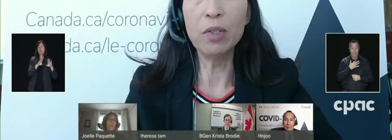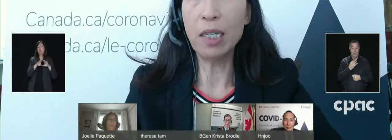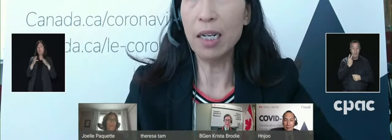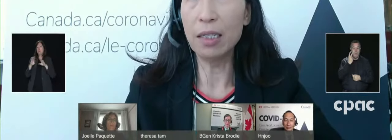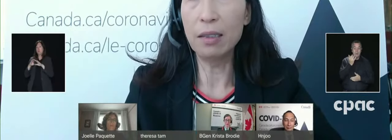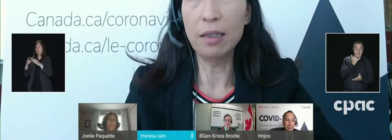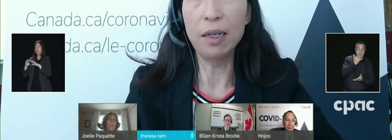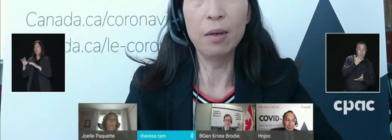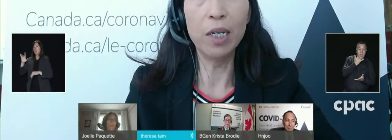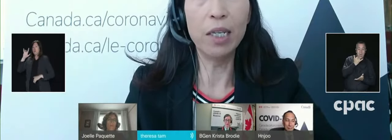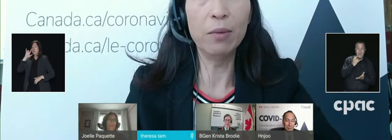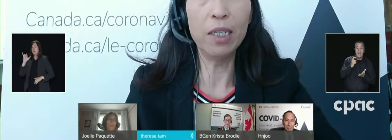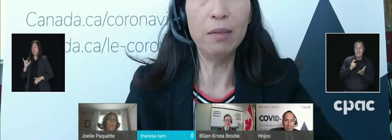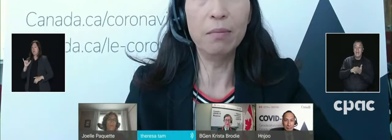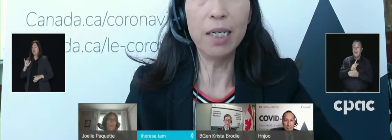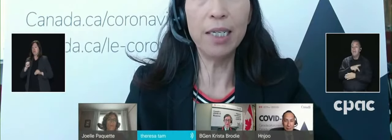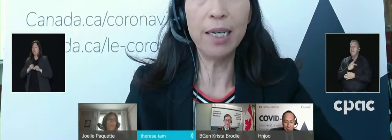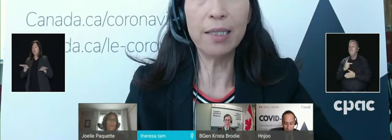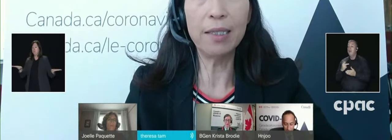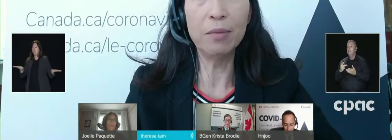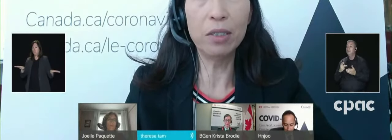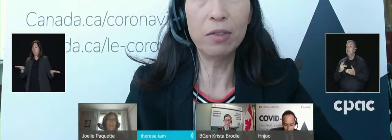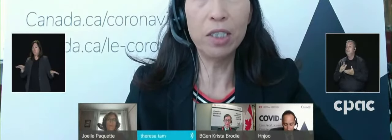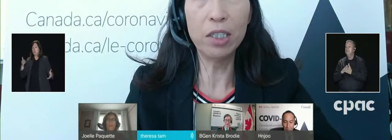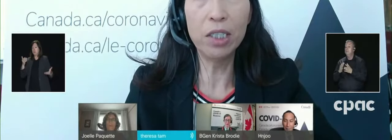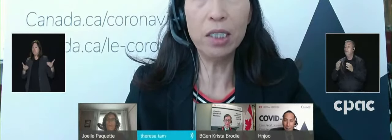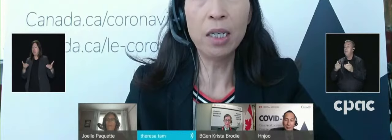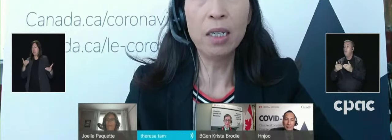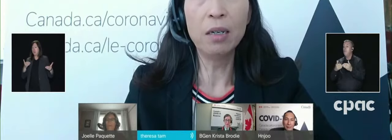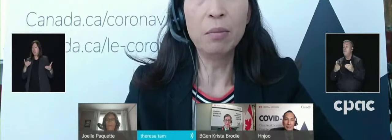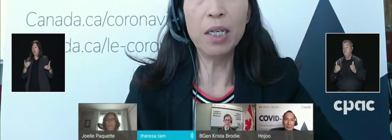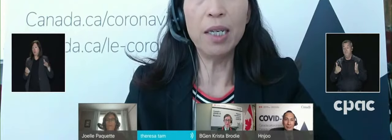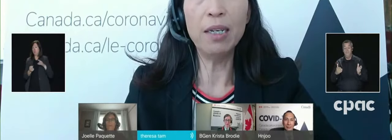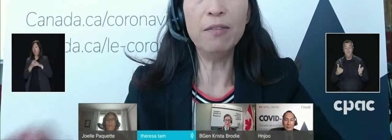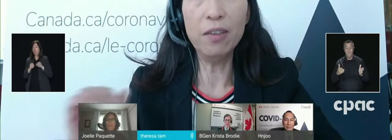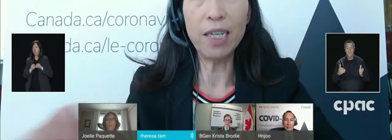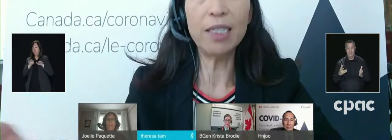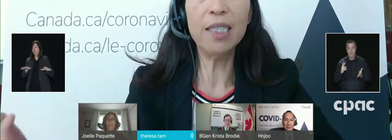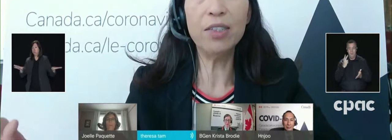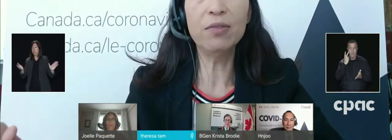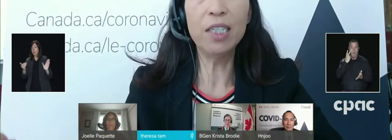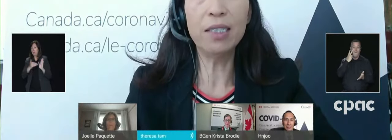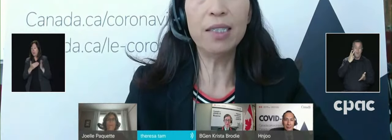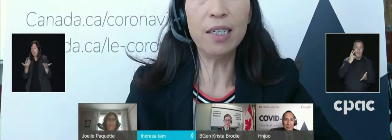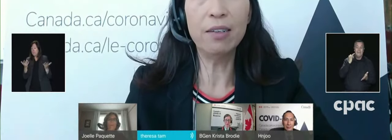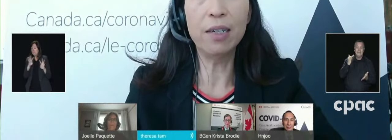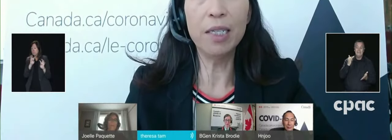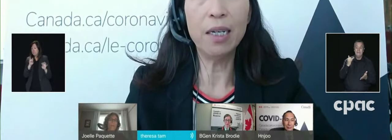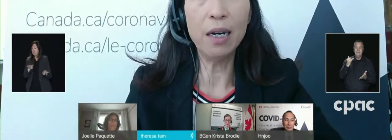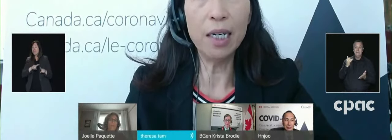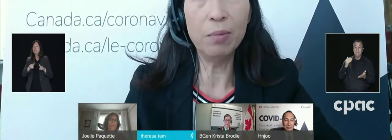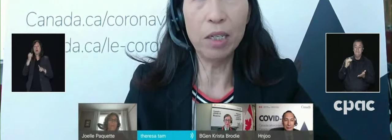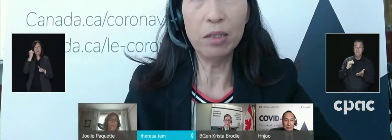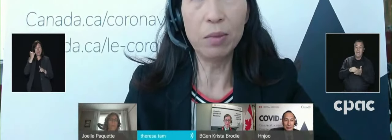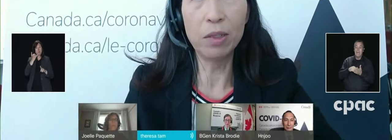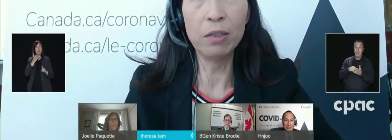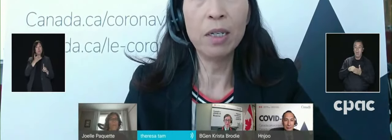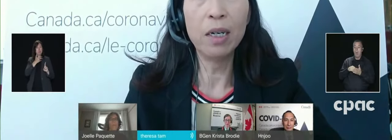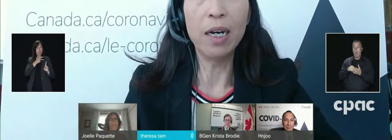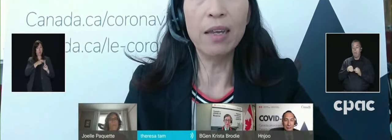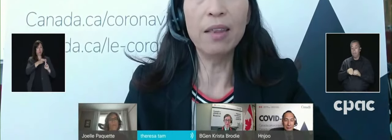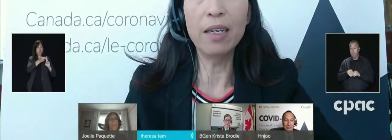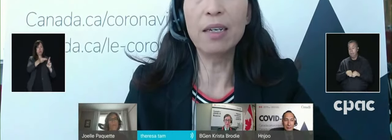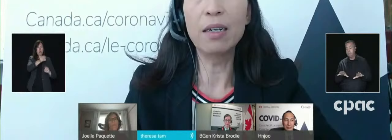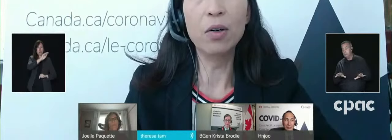And that would tell us whether we might get some sort of resurgence. But if the vaccination rates go up as high as